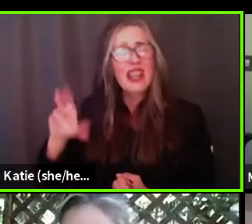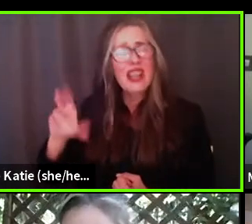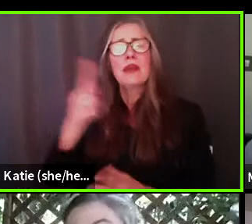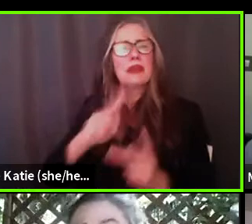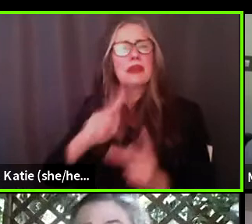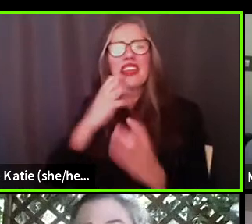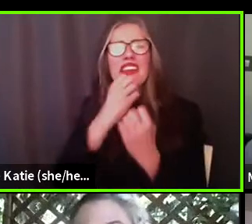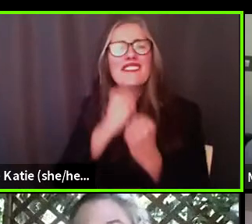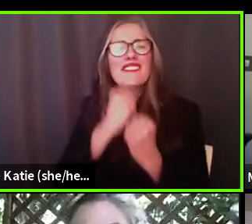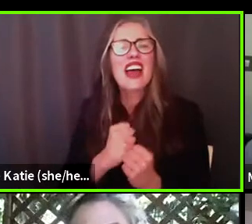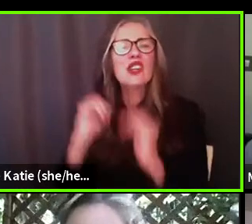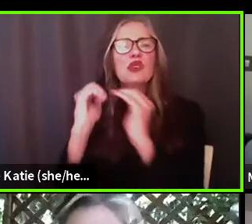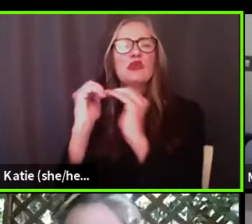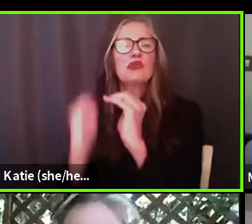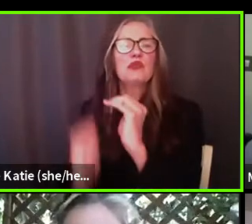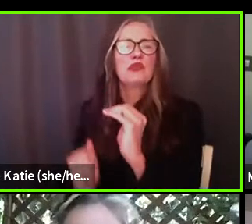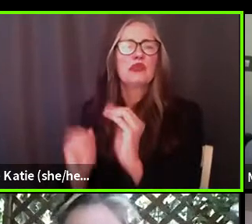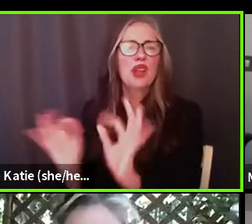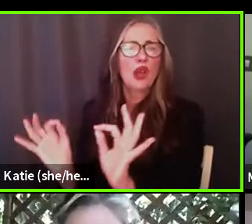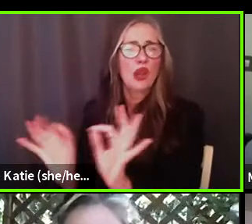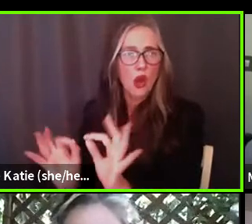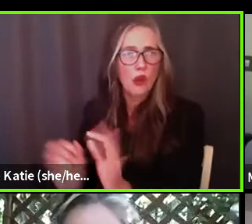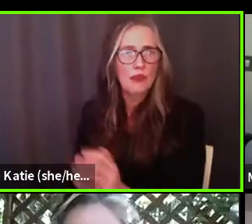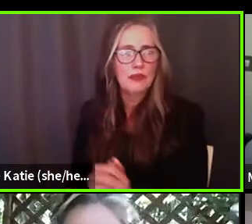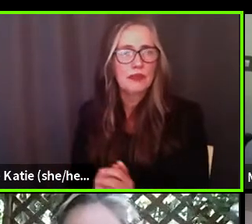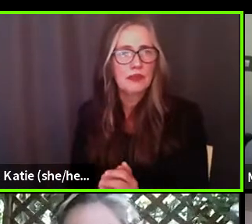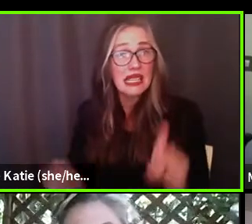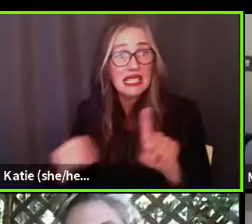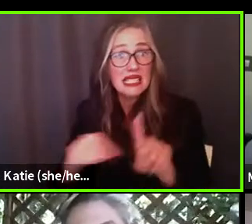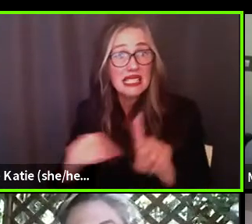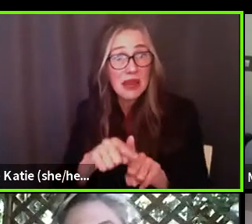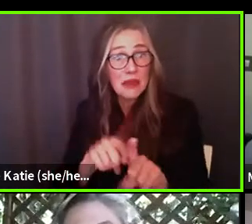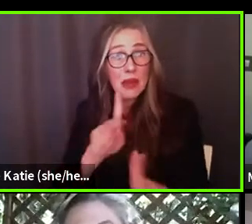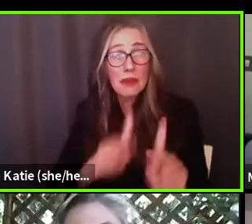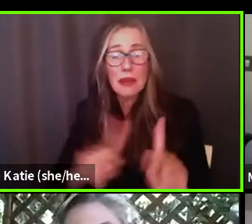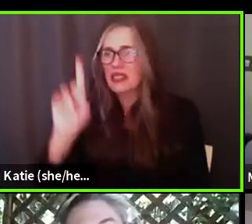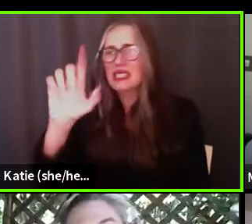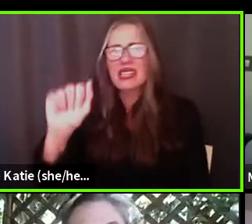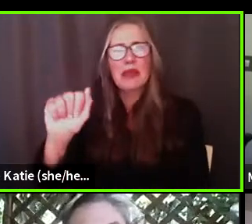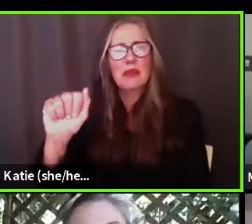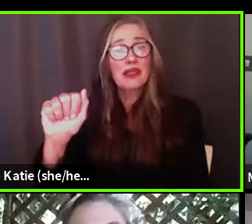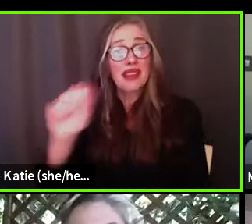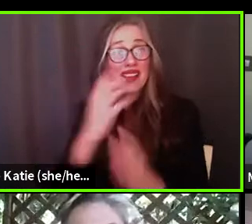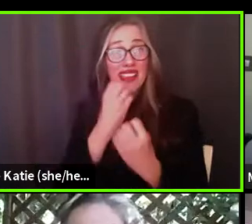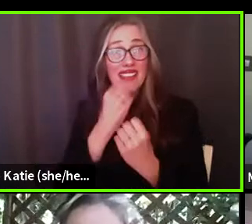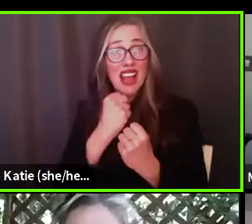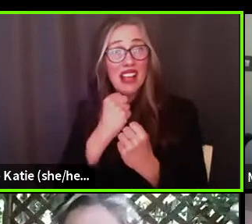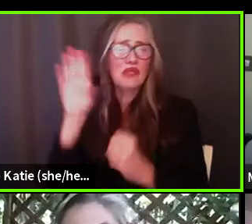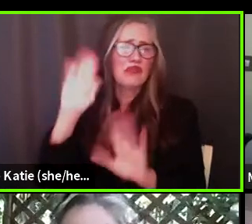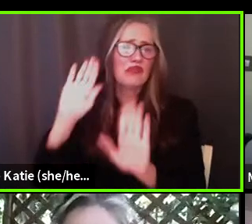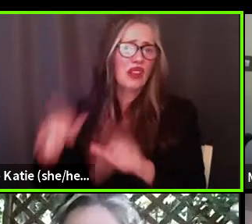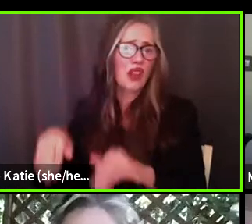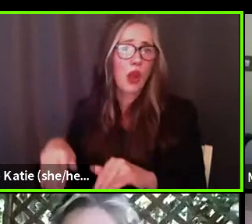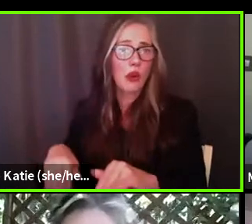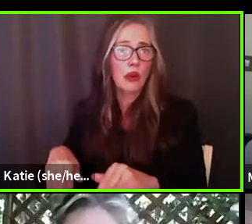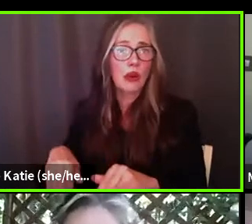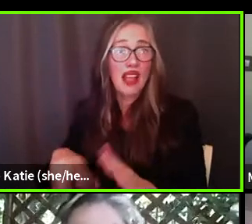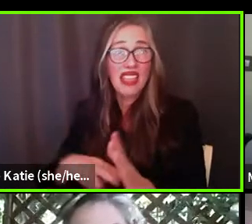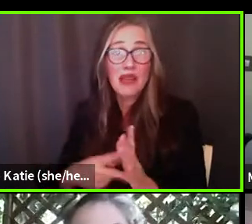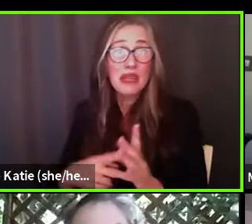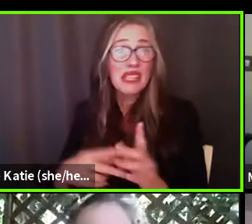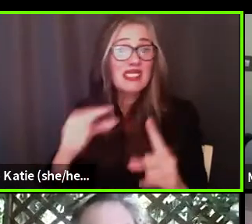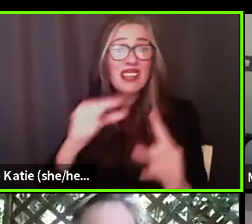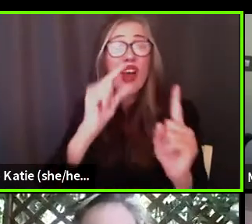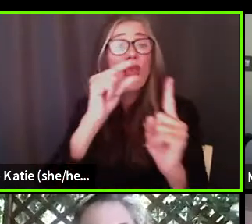that and also the value of disabled people's reproductive policy is so low that the word fell out of our lexicon like completely